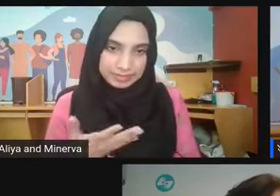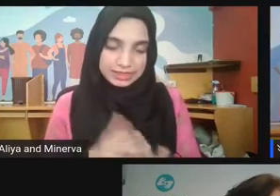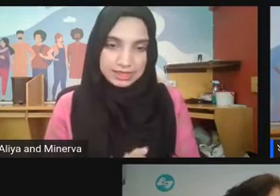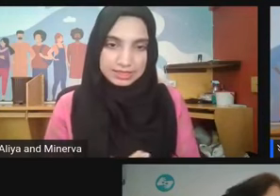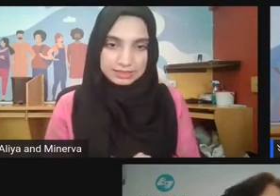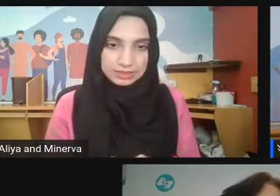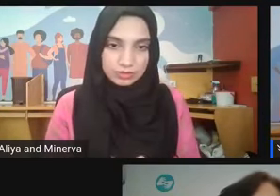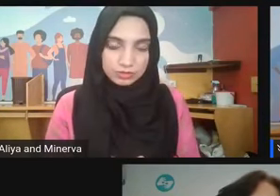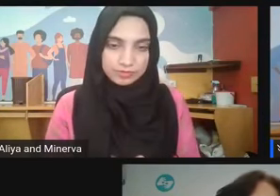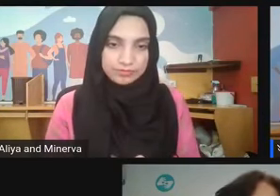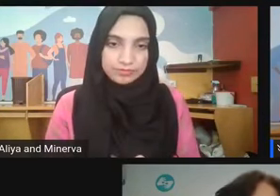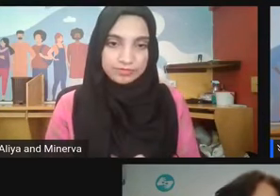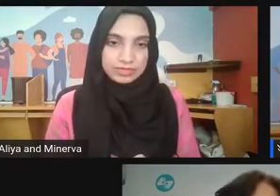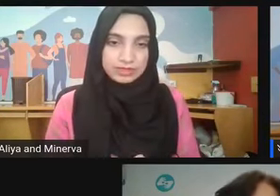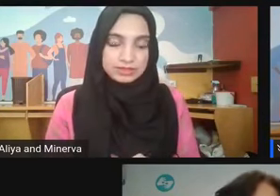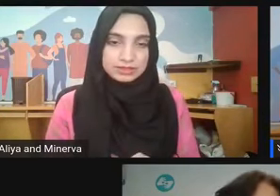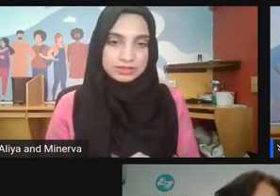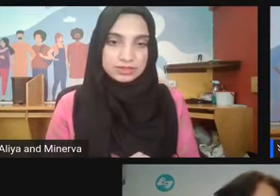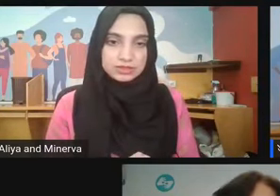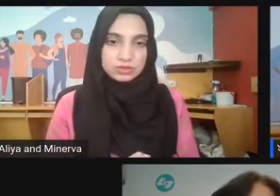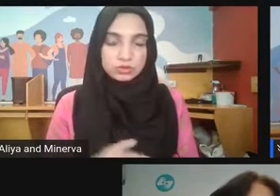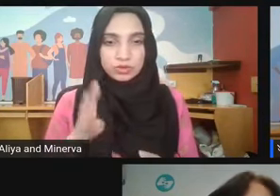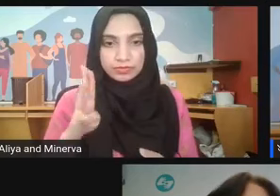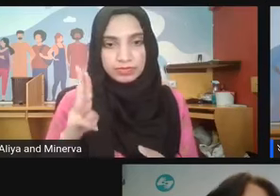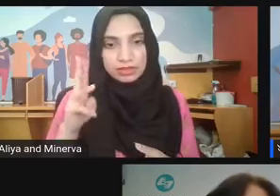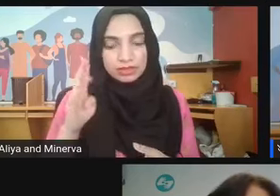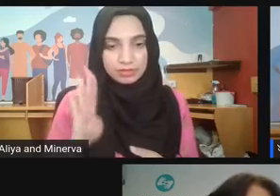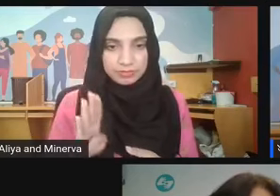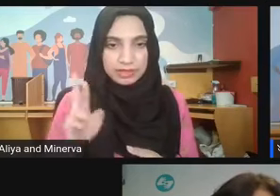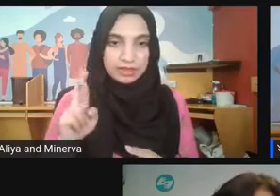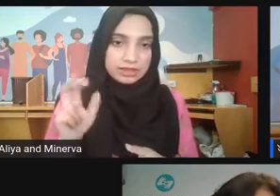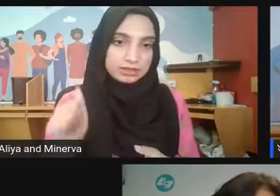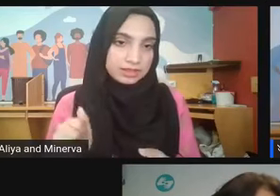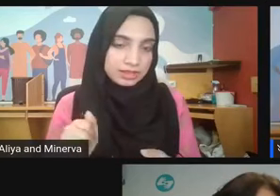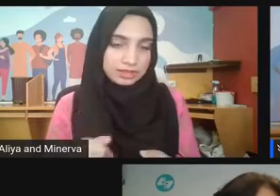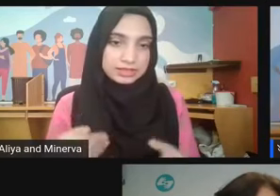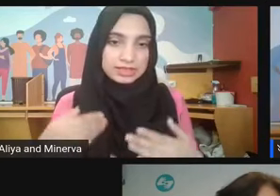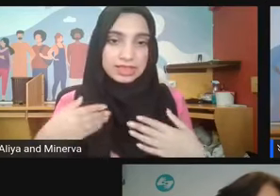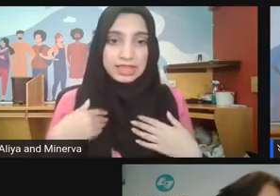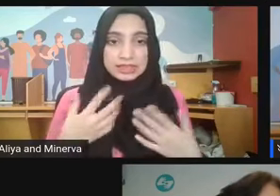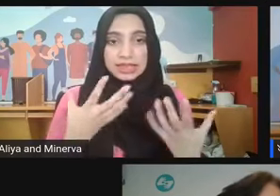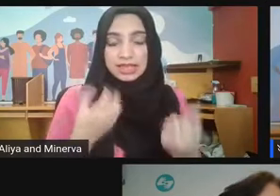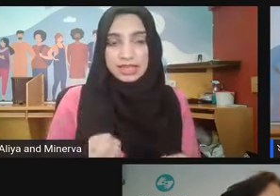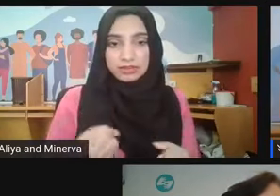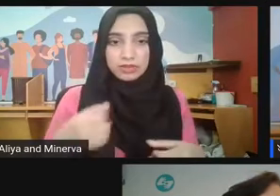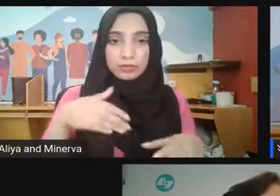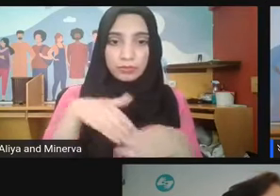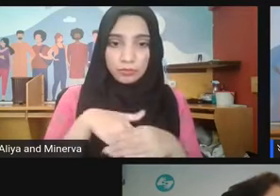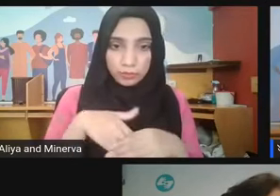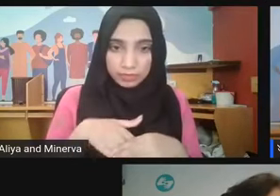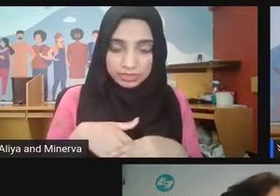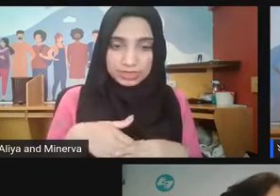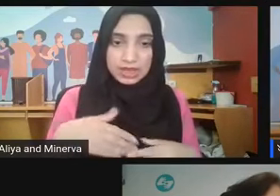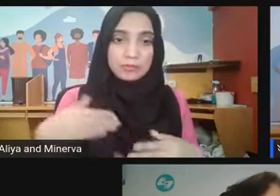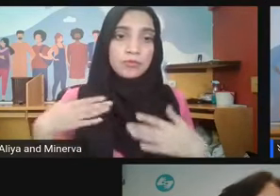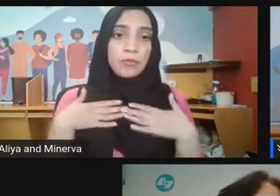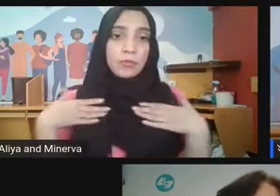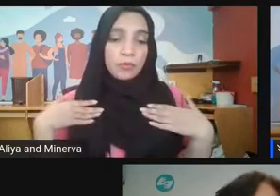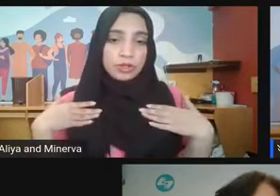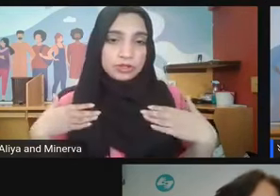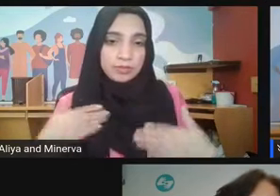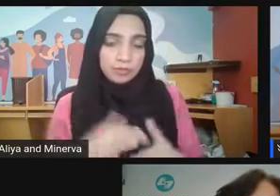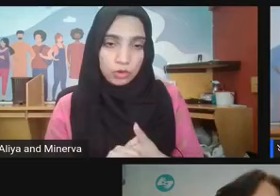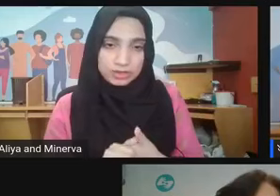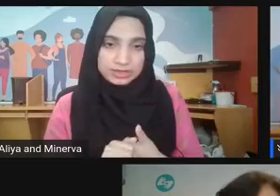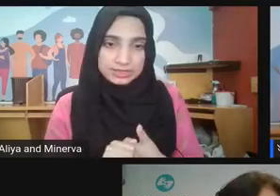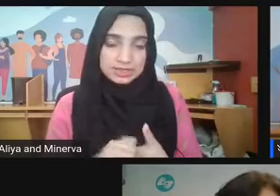mastectomy bras that we do, the post-surgery bras. These have pockets, inbuilt pockets, and the prosthesis fits